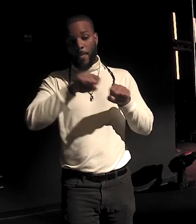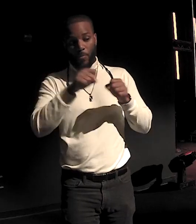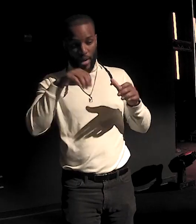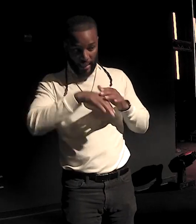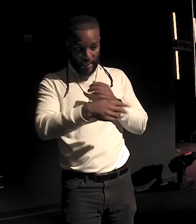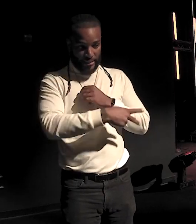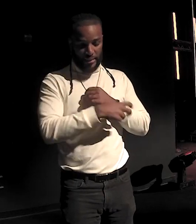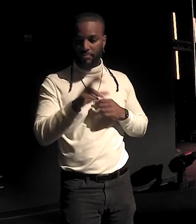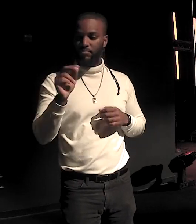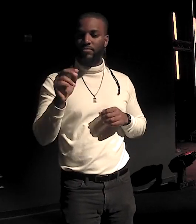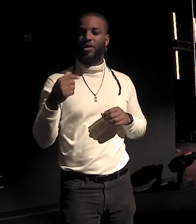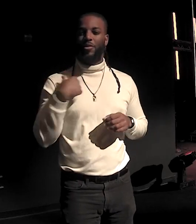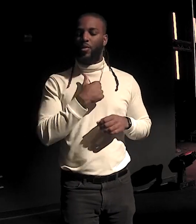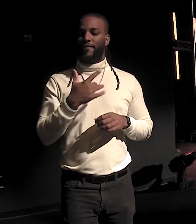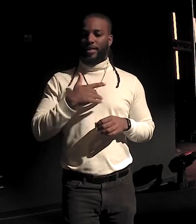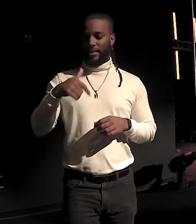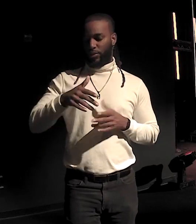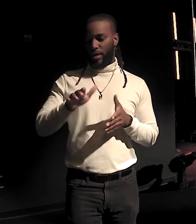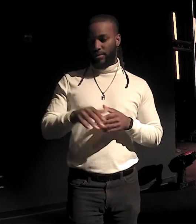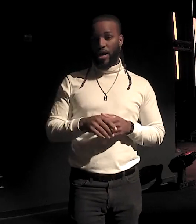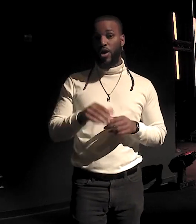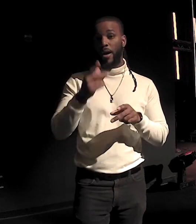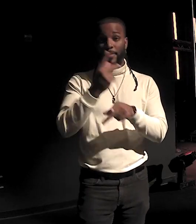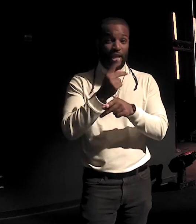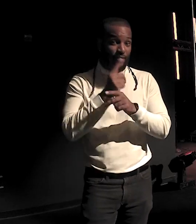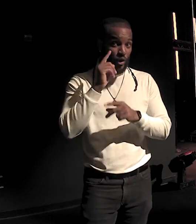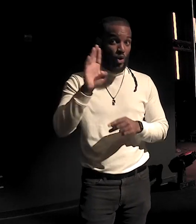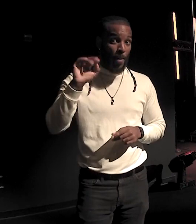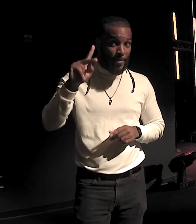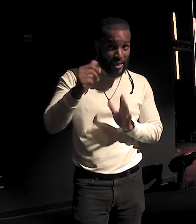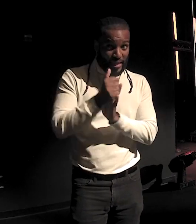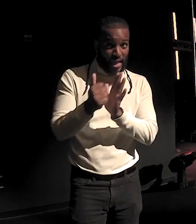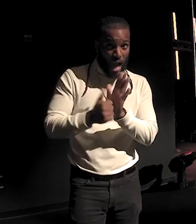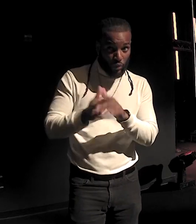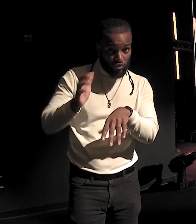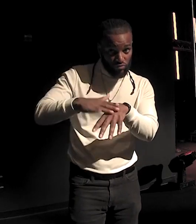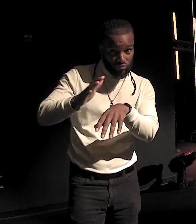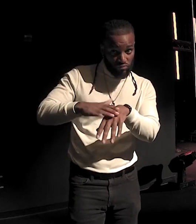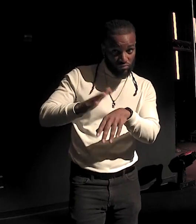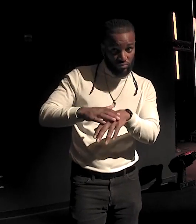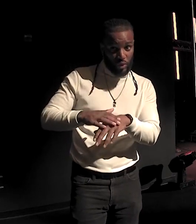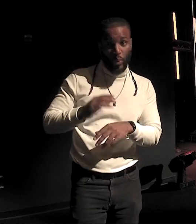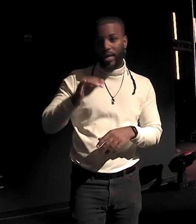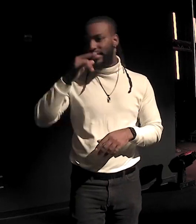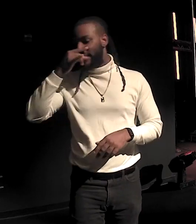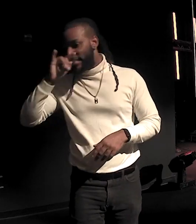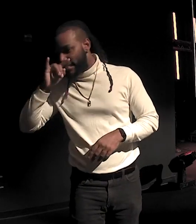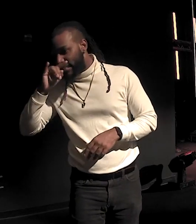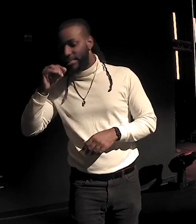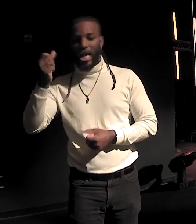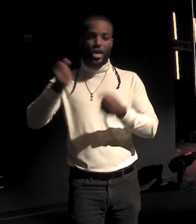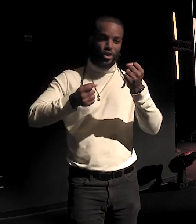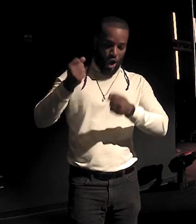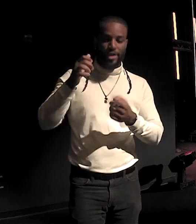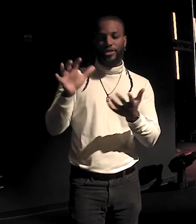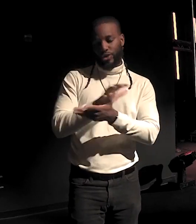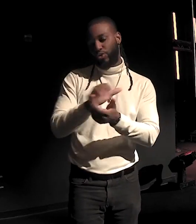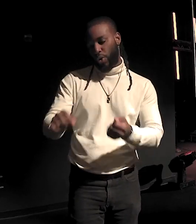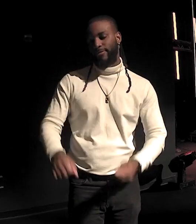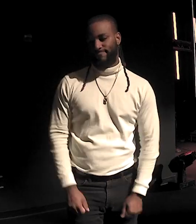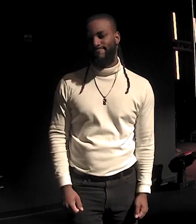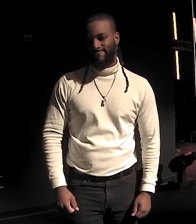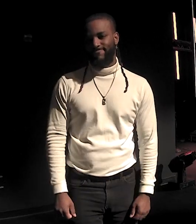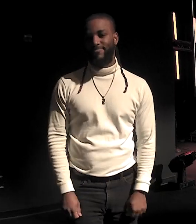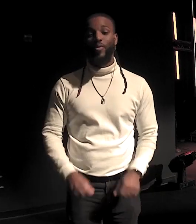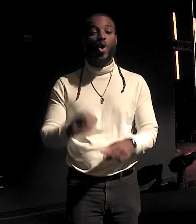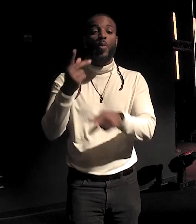and steal. Instead, we might feel it this way. It's like, watch out for your bank accounts, where kids and cars destroy.